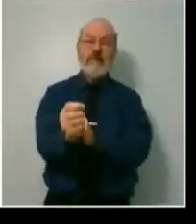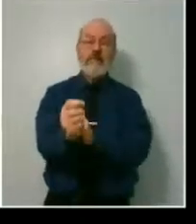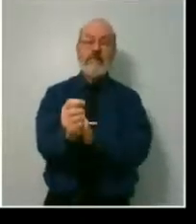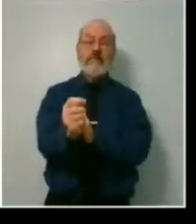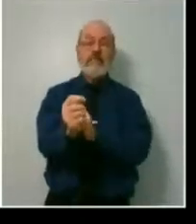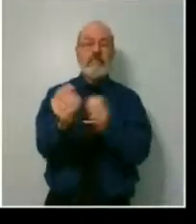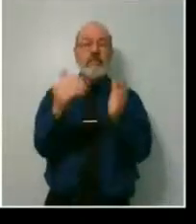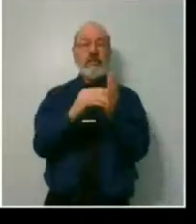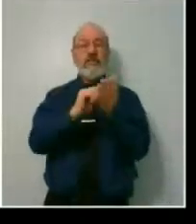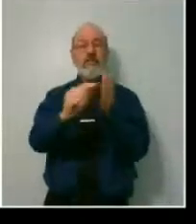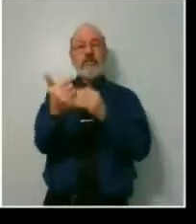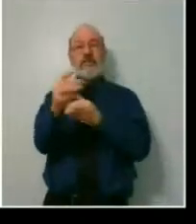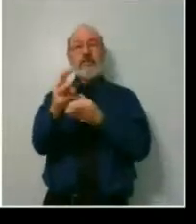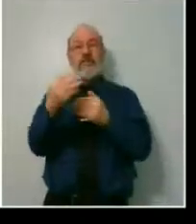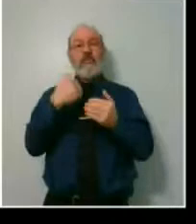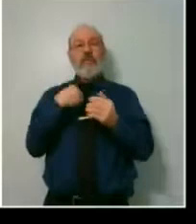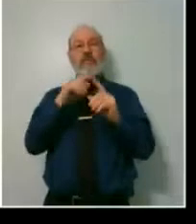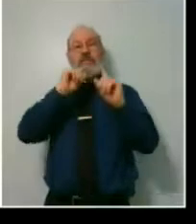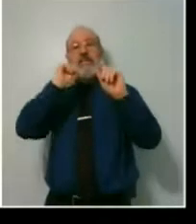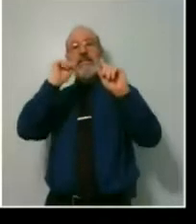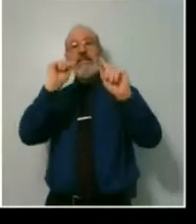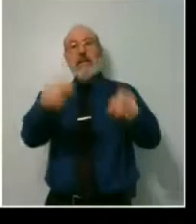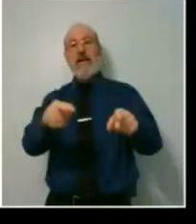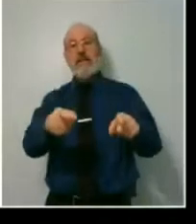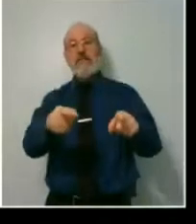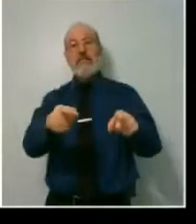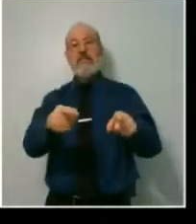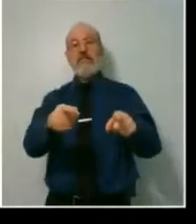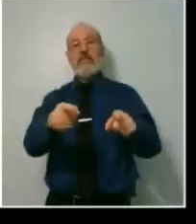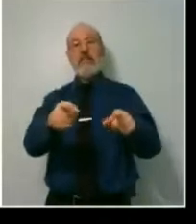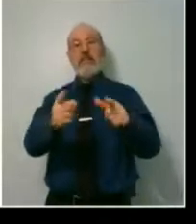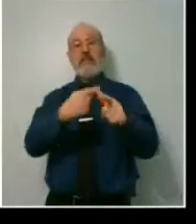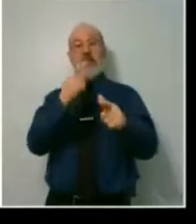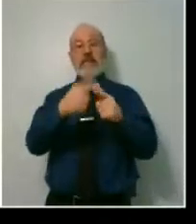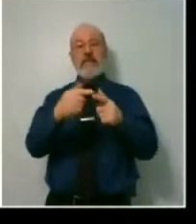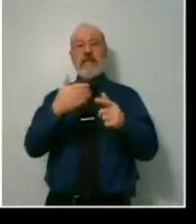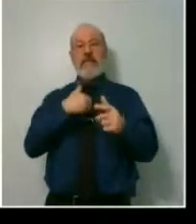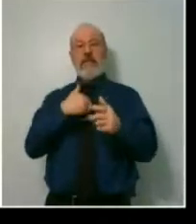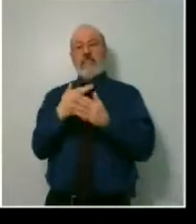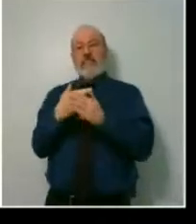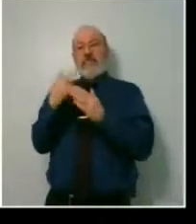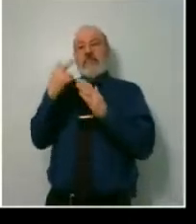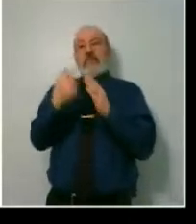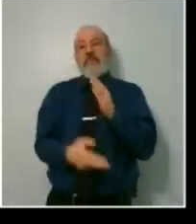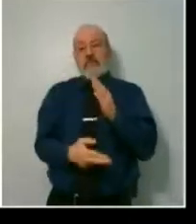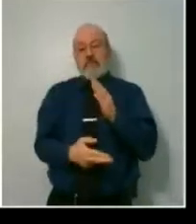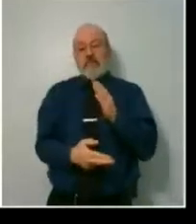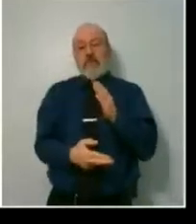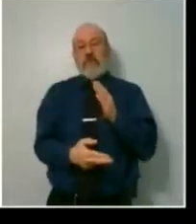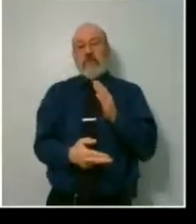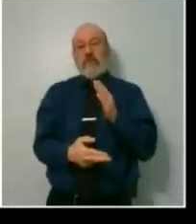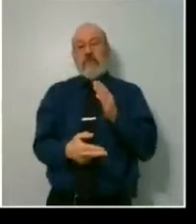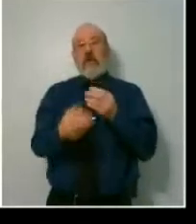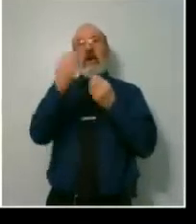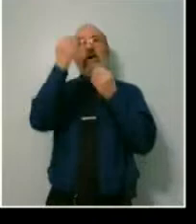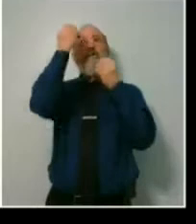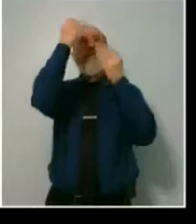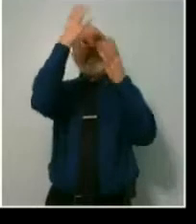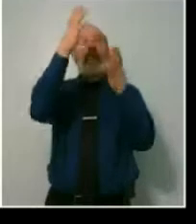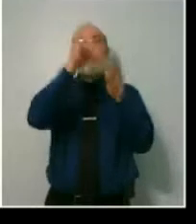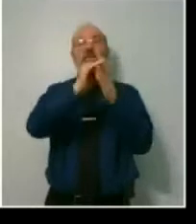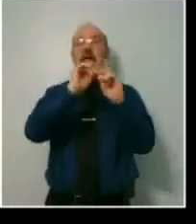verse 16, we have the command, and then we have the consequence of obedience to that